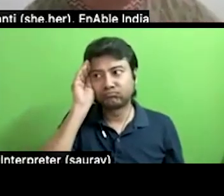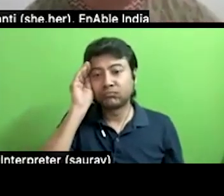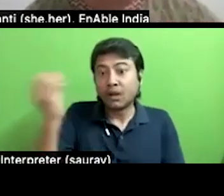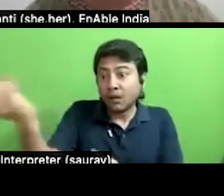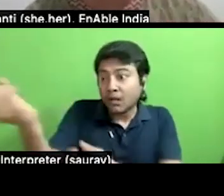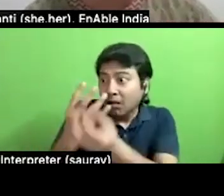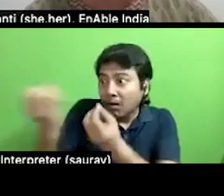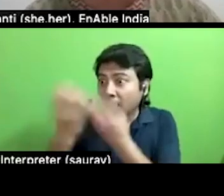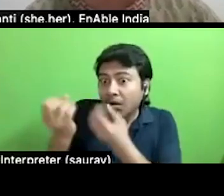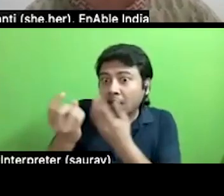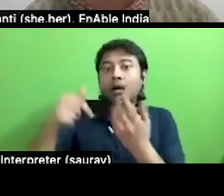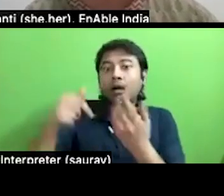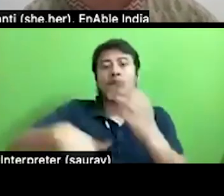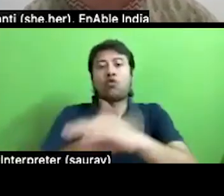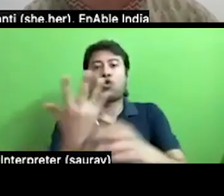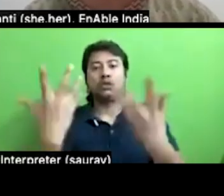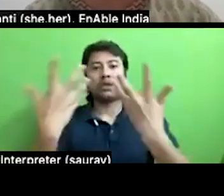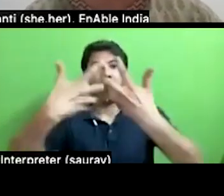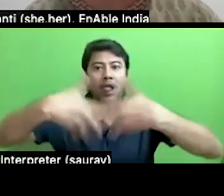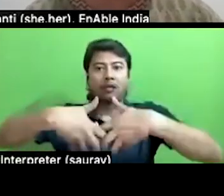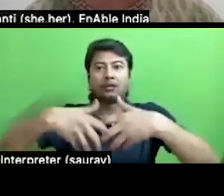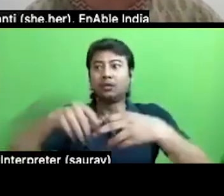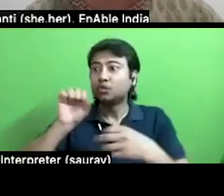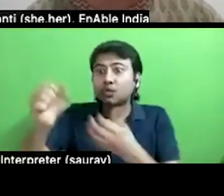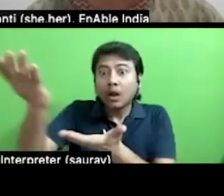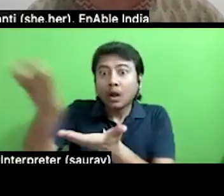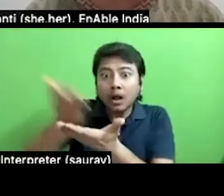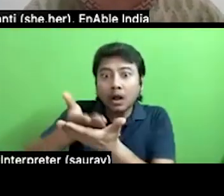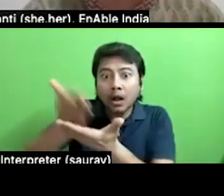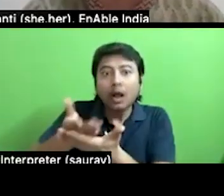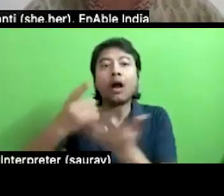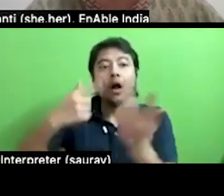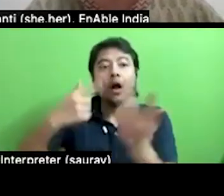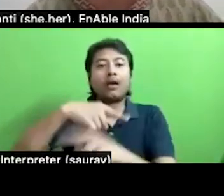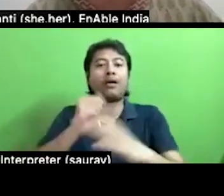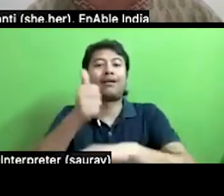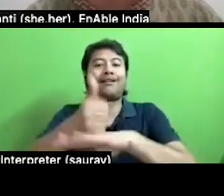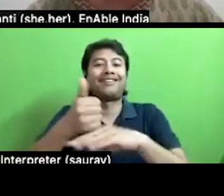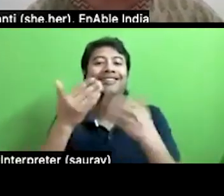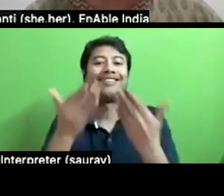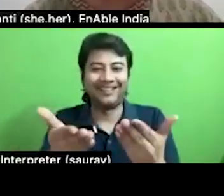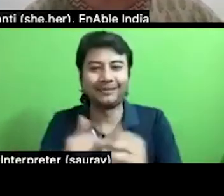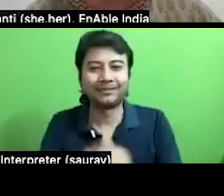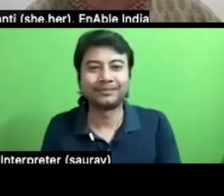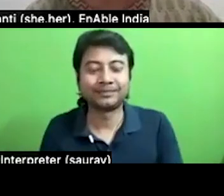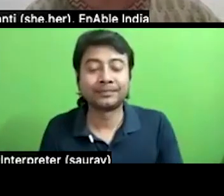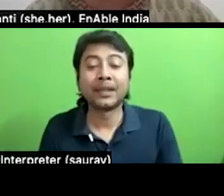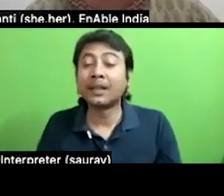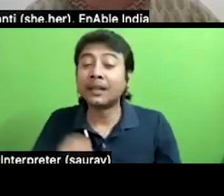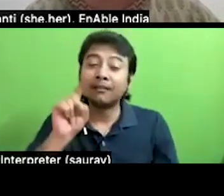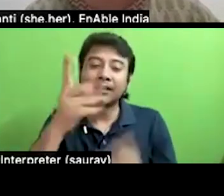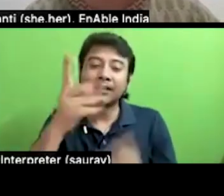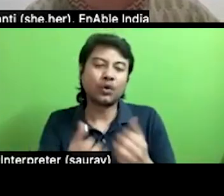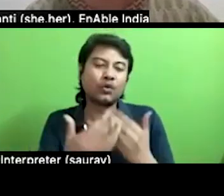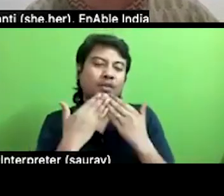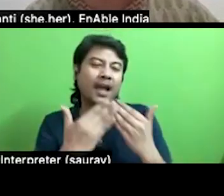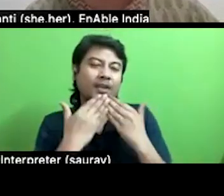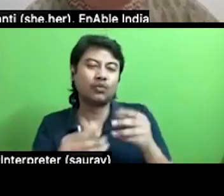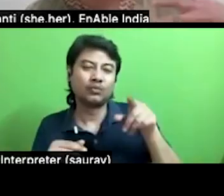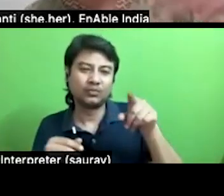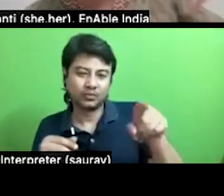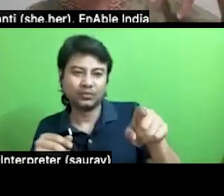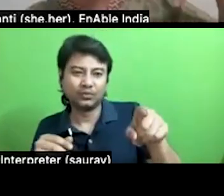of your expectations. First, I'm going to just say thanks before I really get started to the Schwab Foundation. Deepesh and